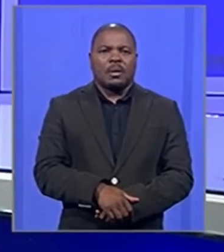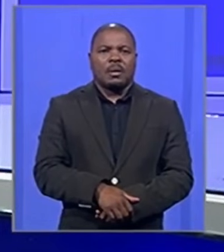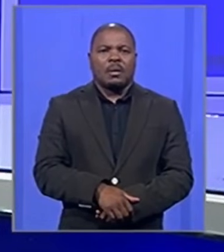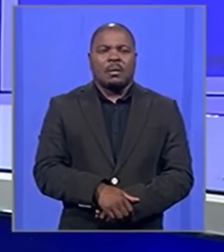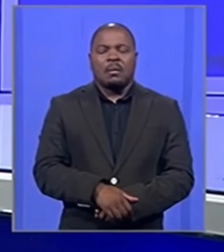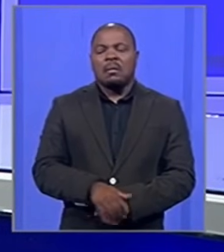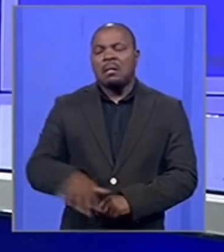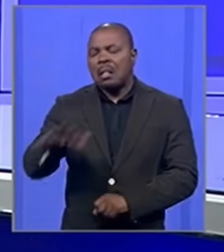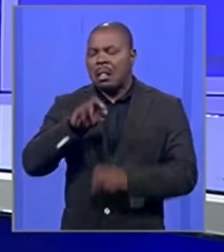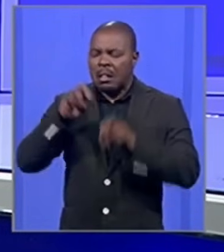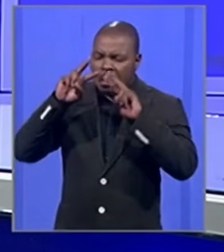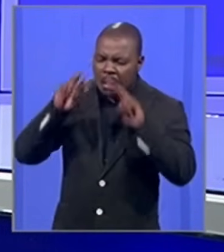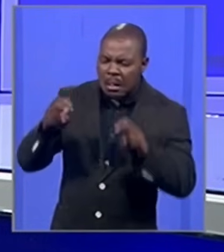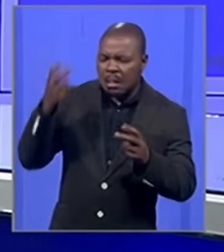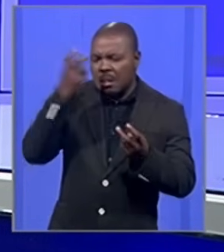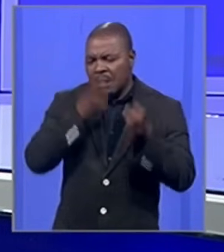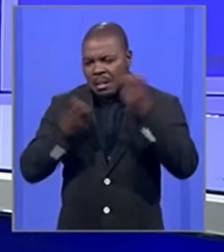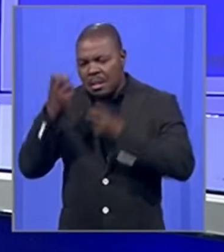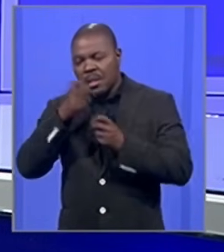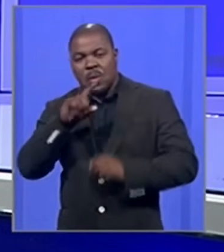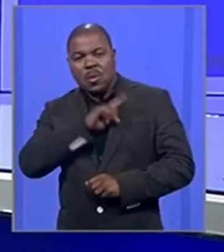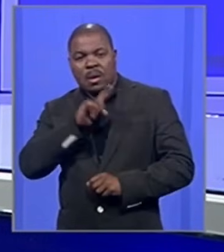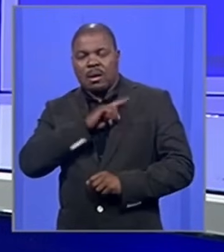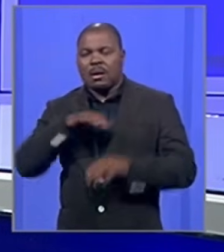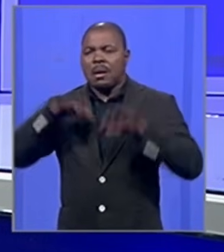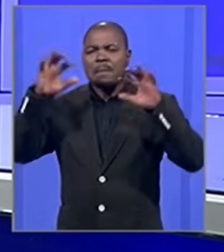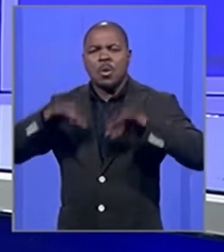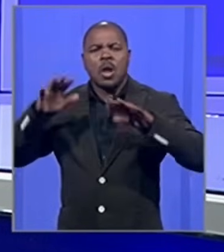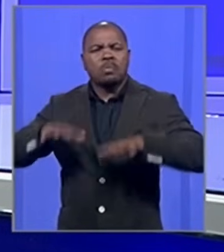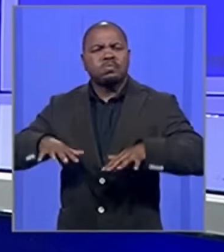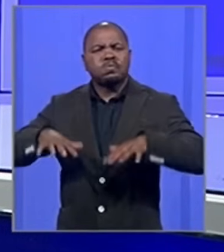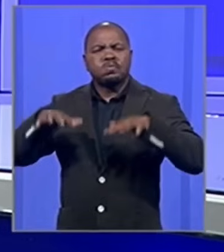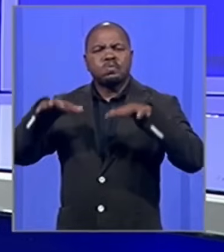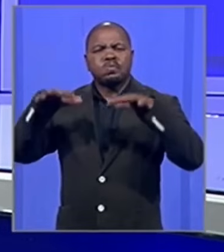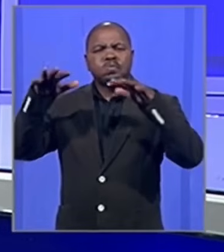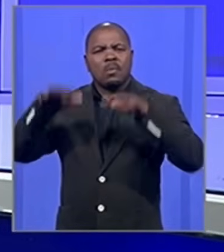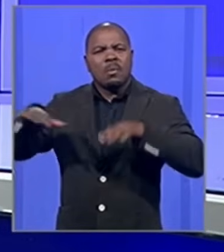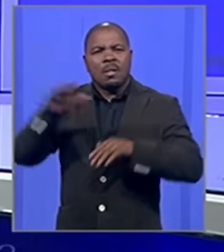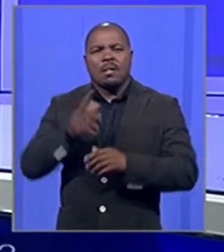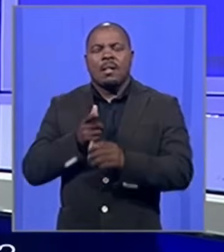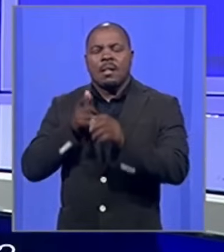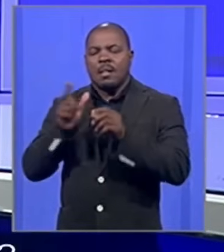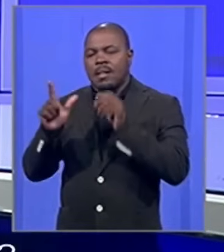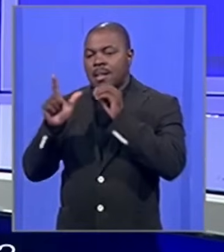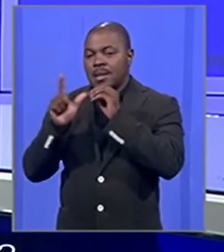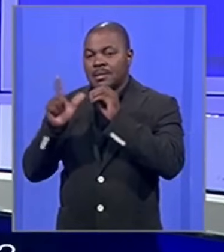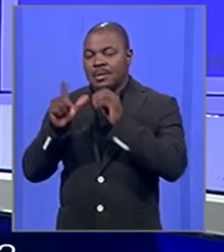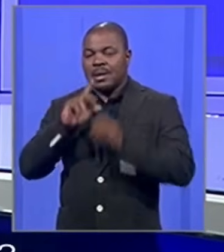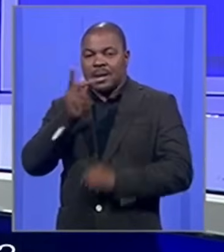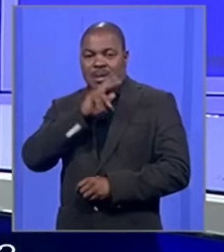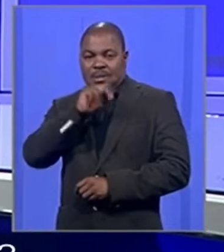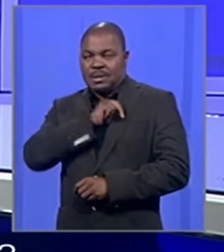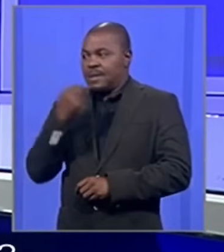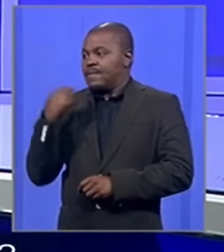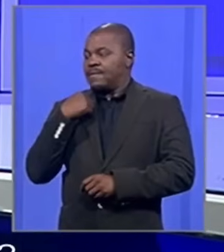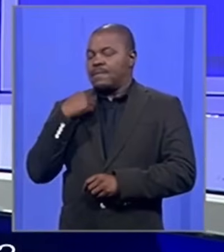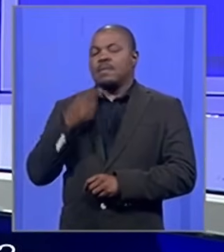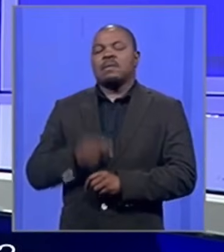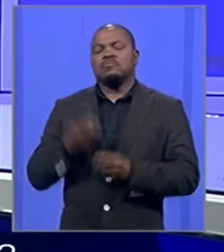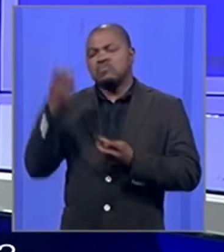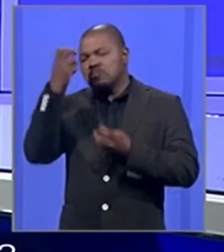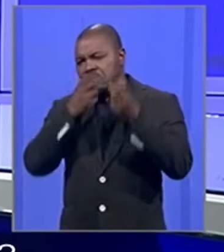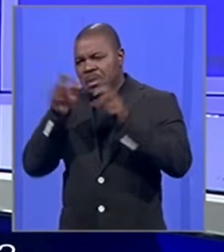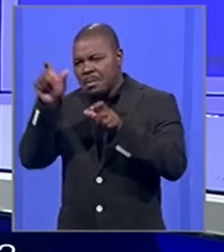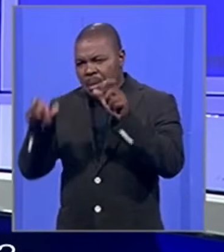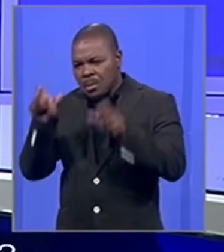Matsolopatlo le phaloso mo merwaleleng e padimotseng Lady Smith kwa KwaZulu-Natal malatsi a le mmalwa a fetileng a